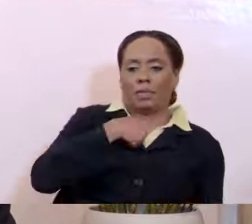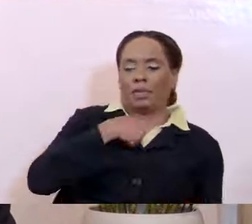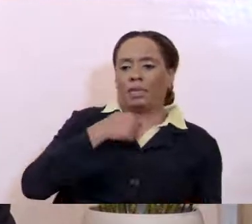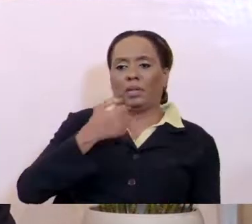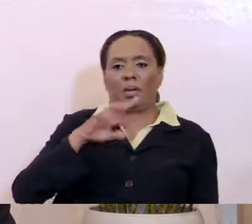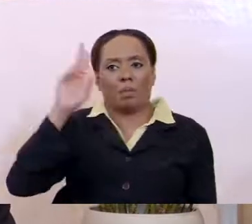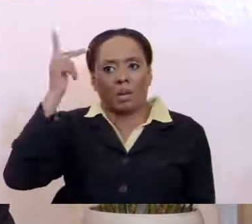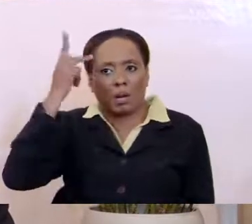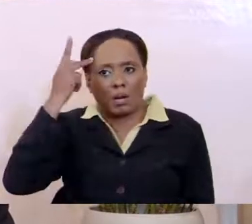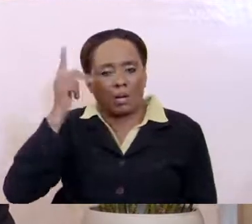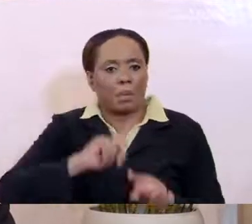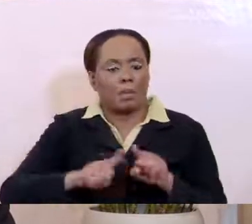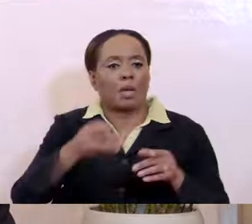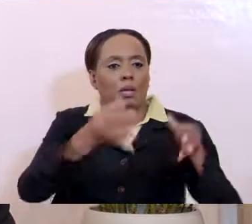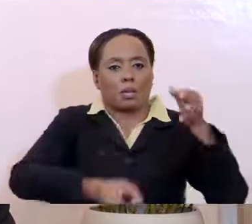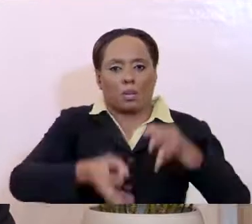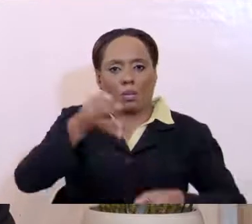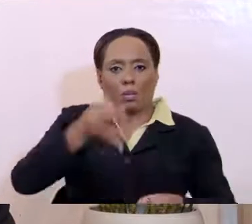for the judiciary.